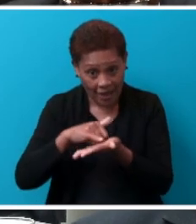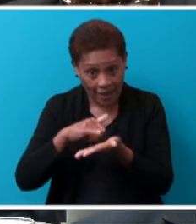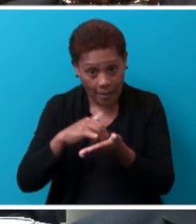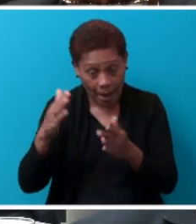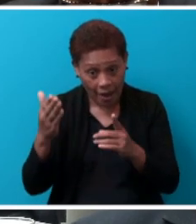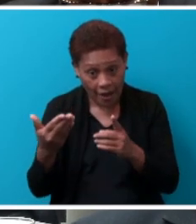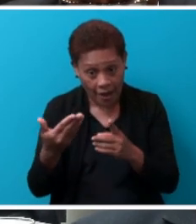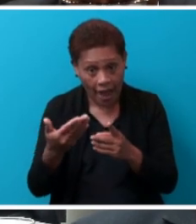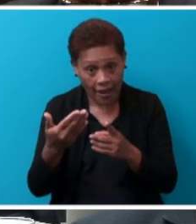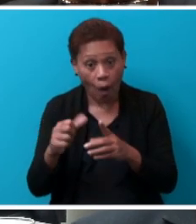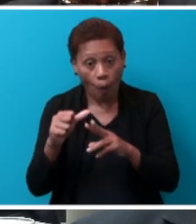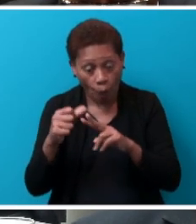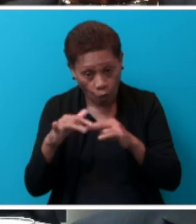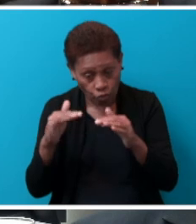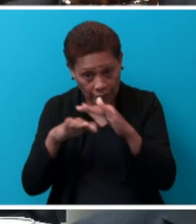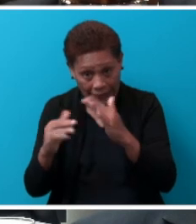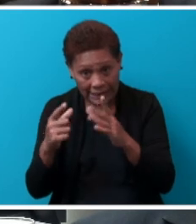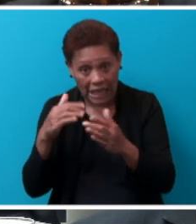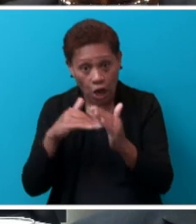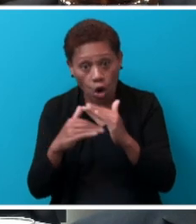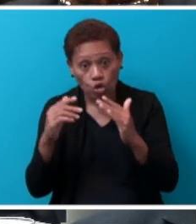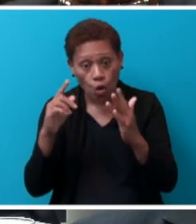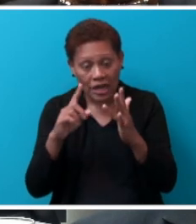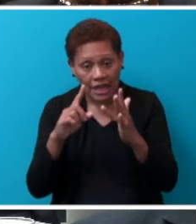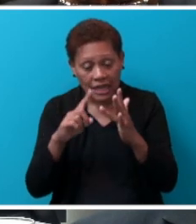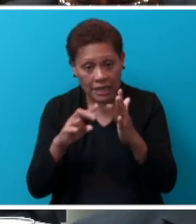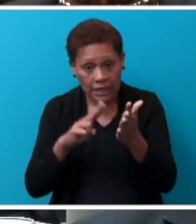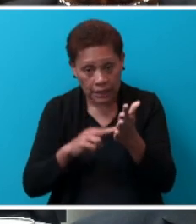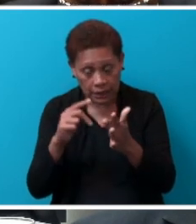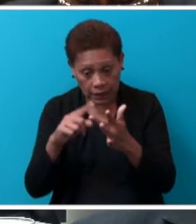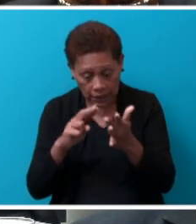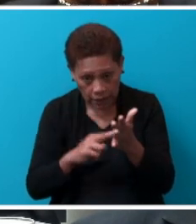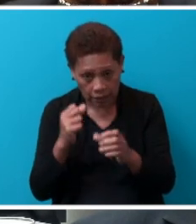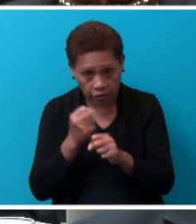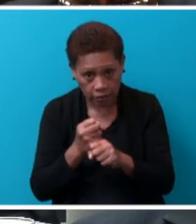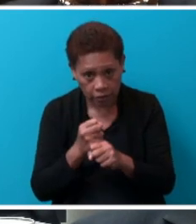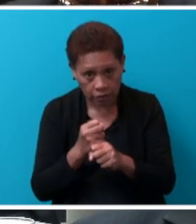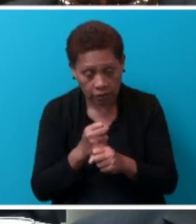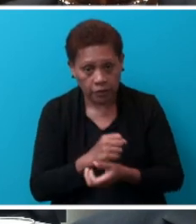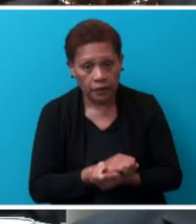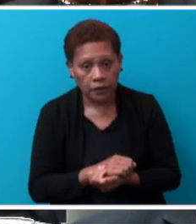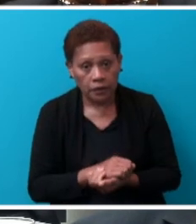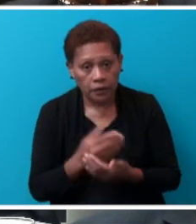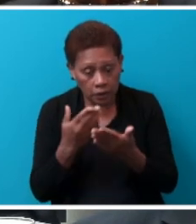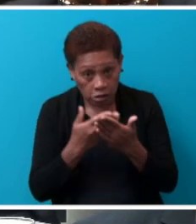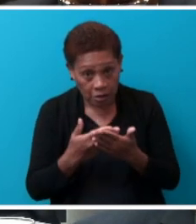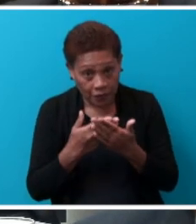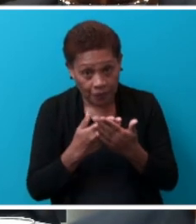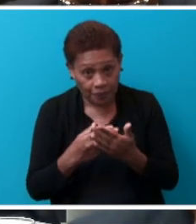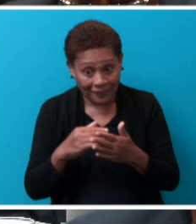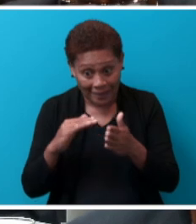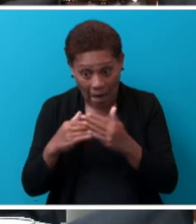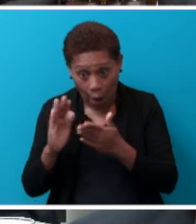zoning. A steering committee will be convened to oversee the progress of the feasibility study. The committee's role coordinating